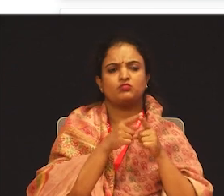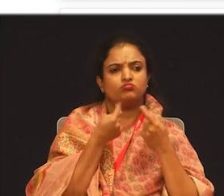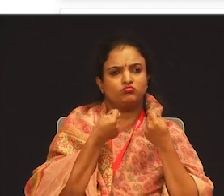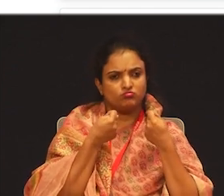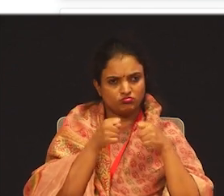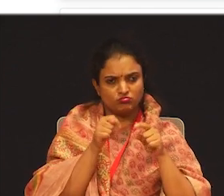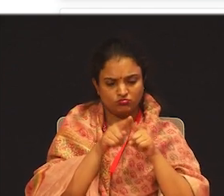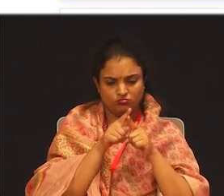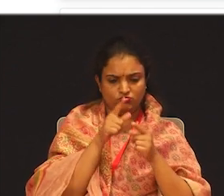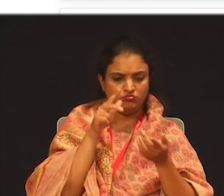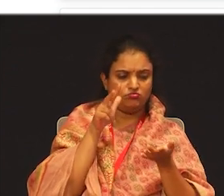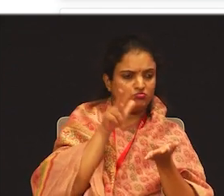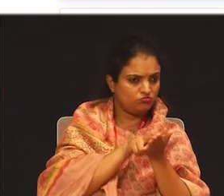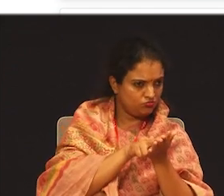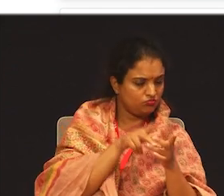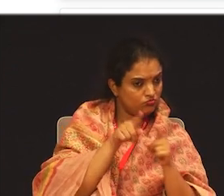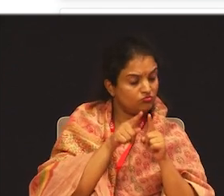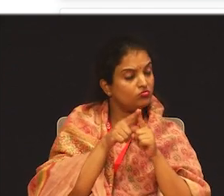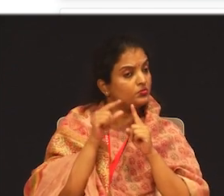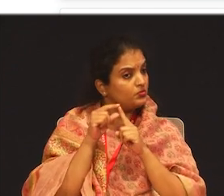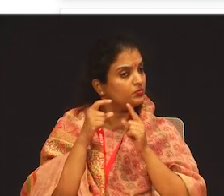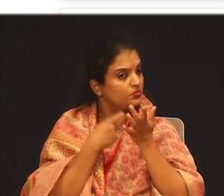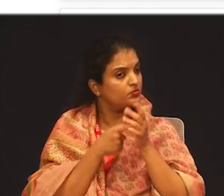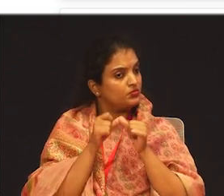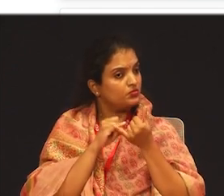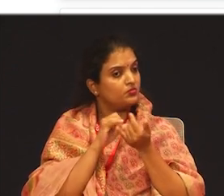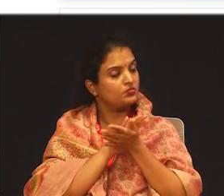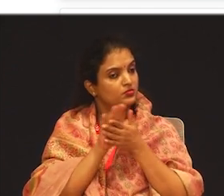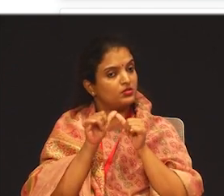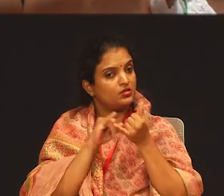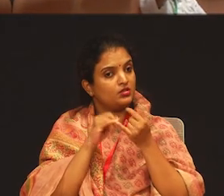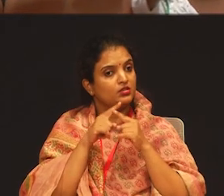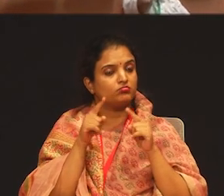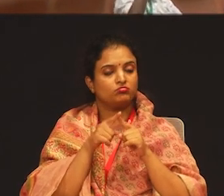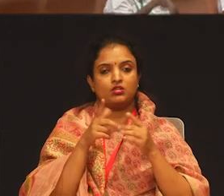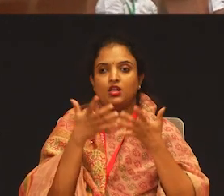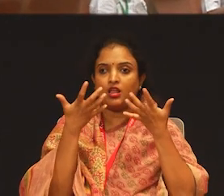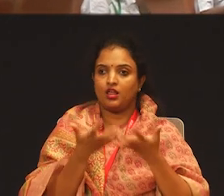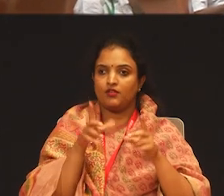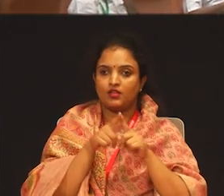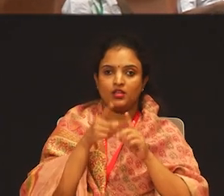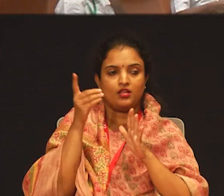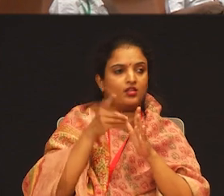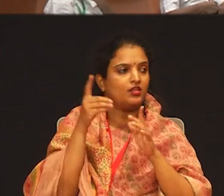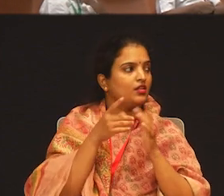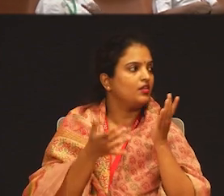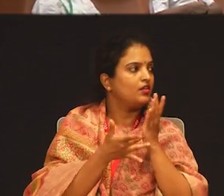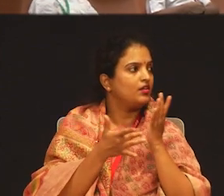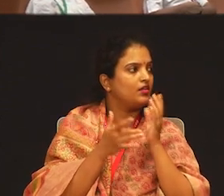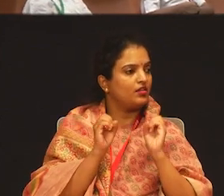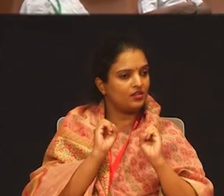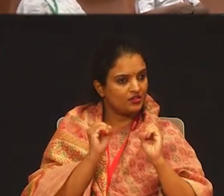to register on PRASHAST at the same time, the server takes lots of load and then technical